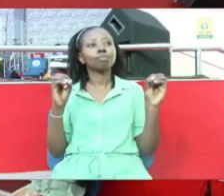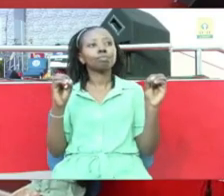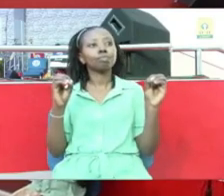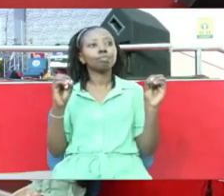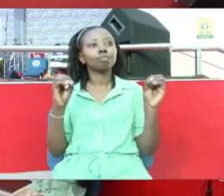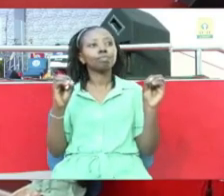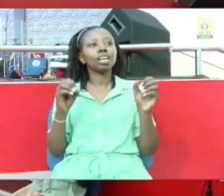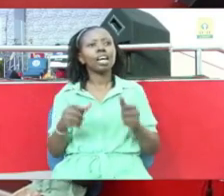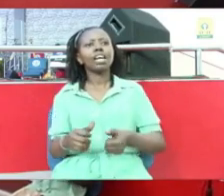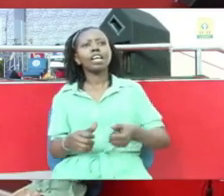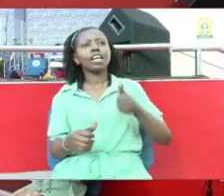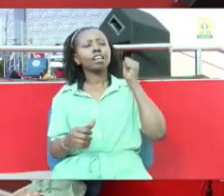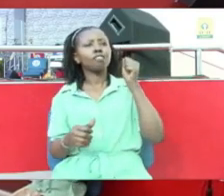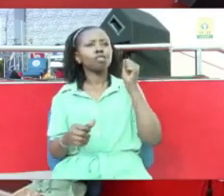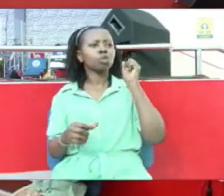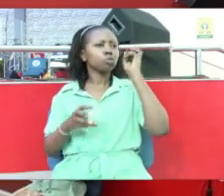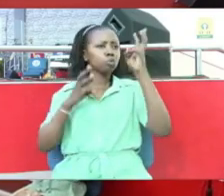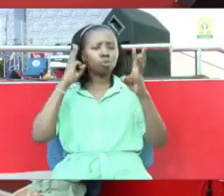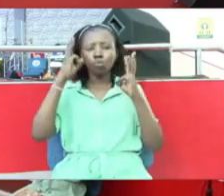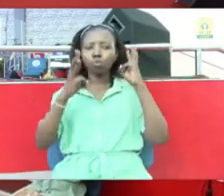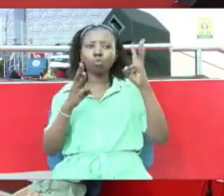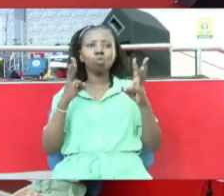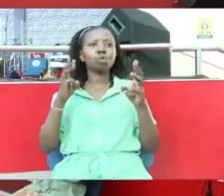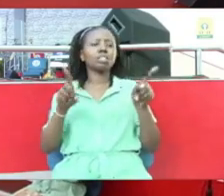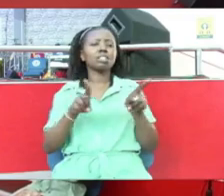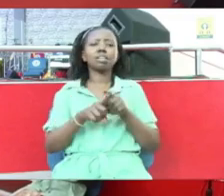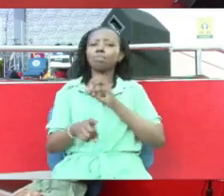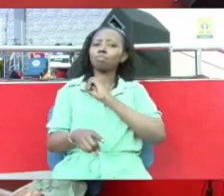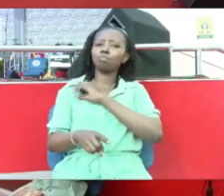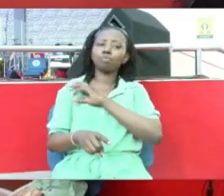We refuse to worry or fret.